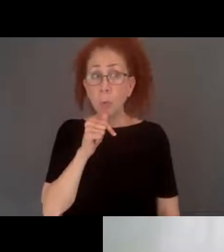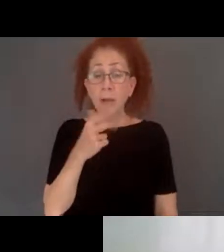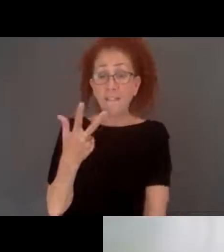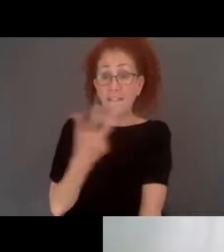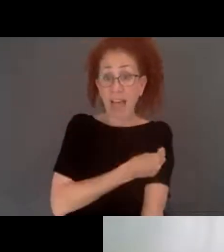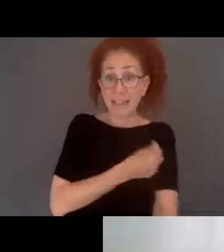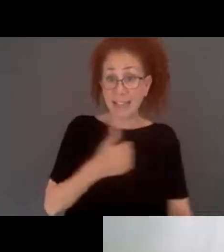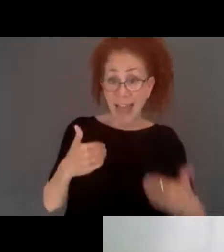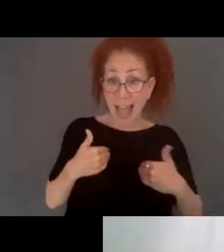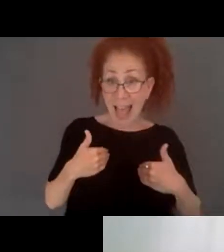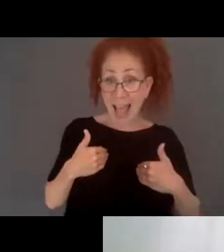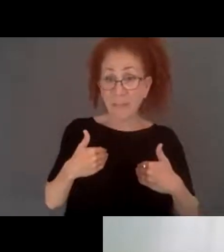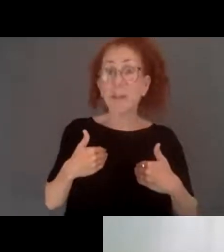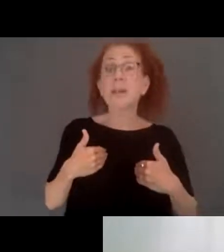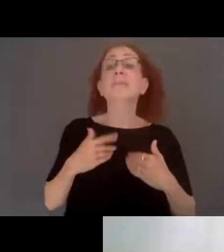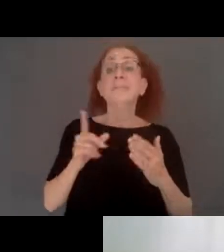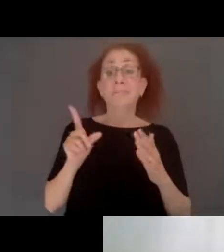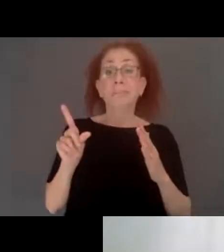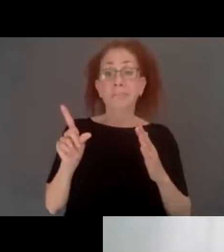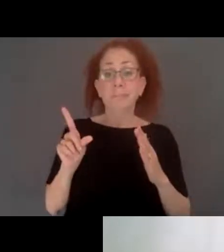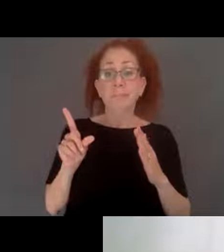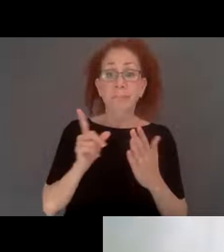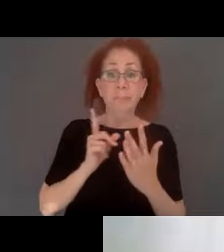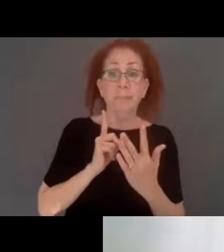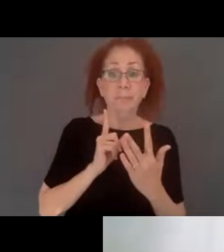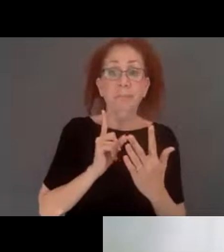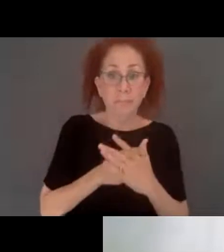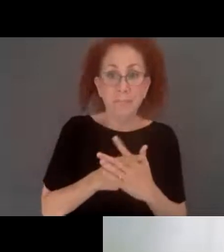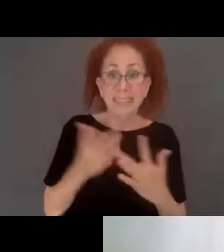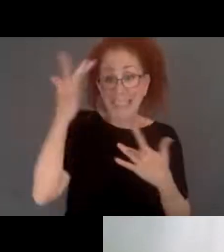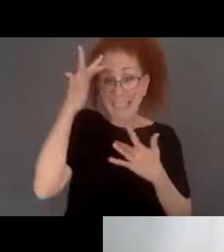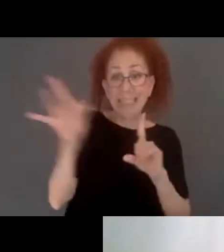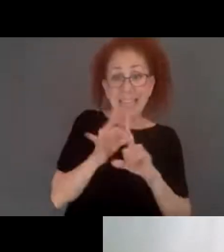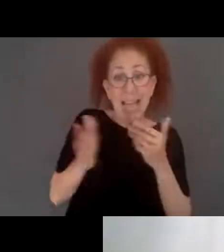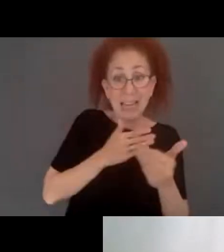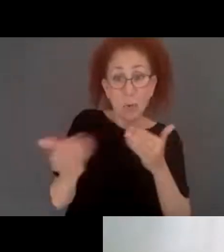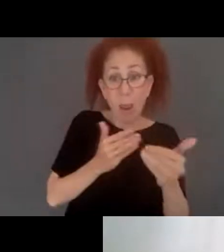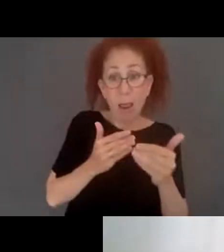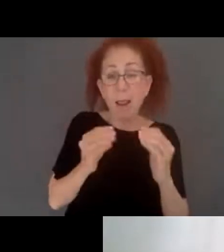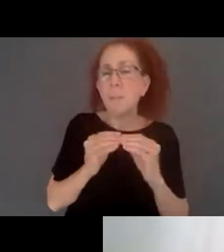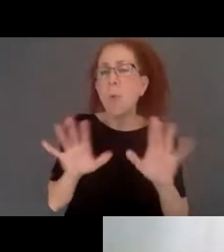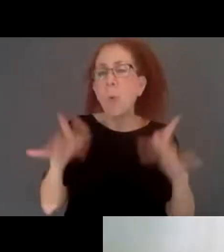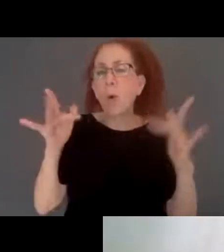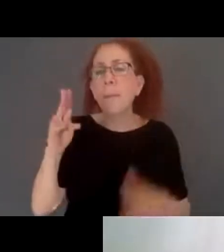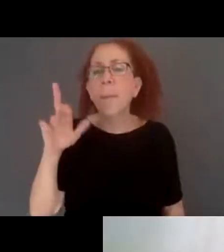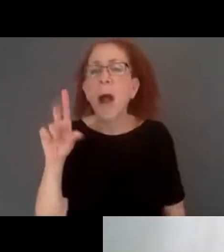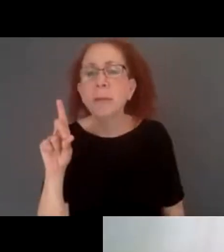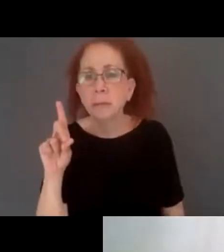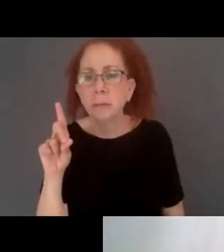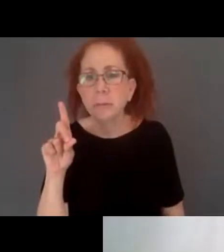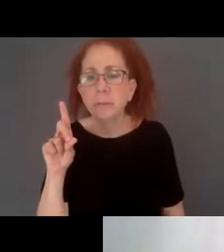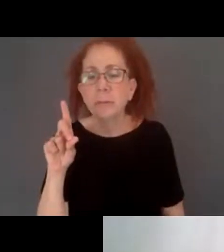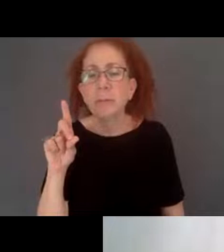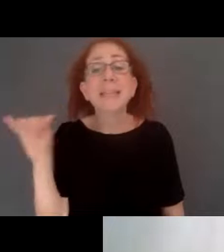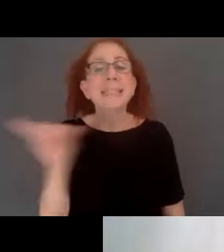and then become infected tend to have much milder symptoms, and of course we've seen that children